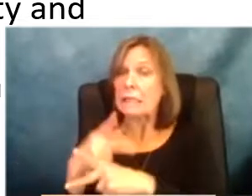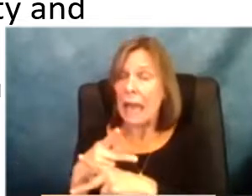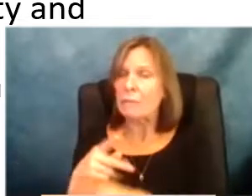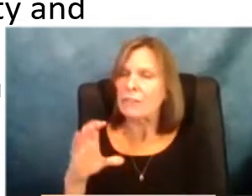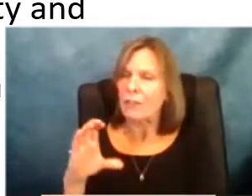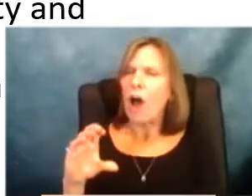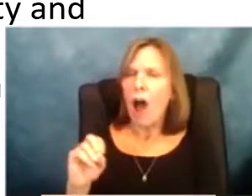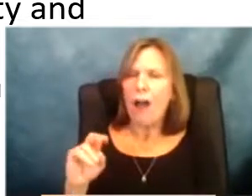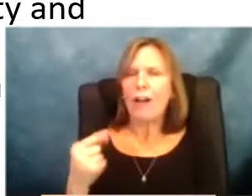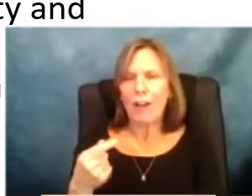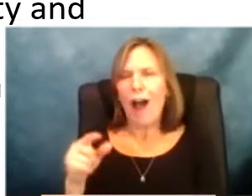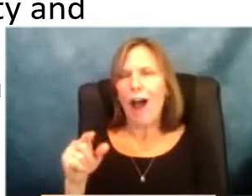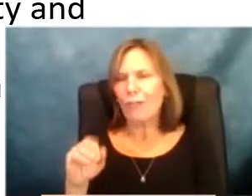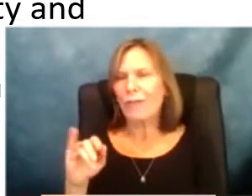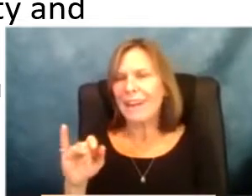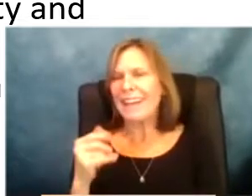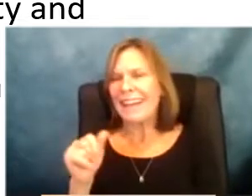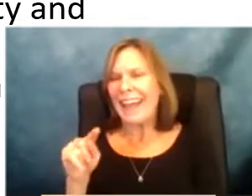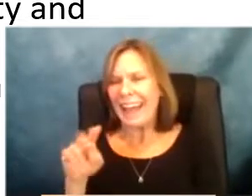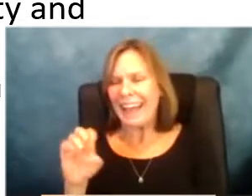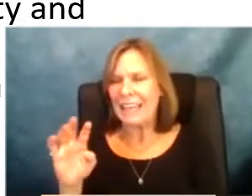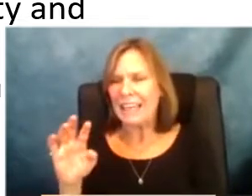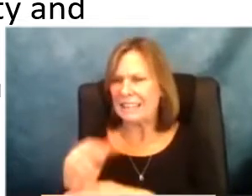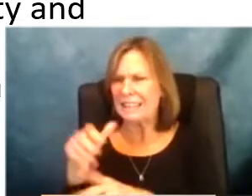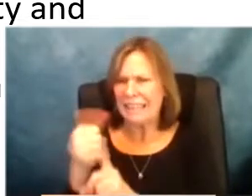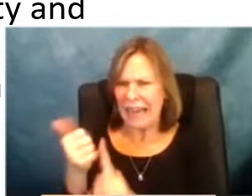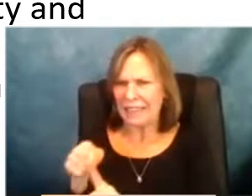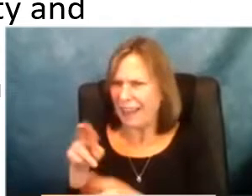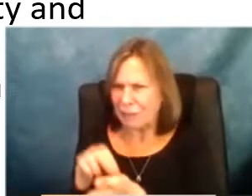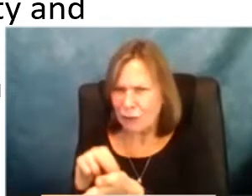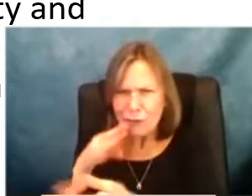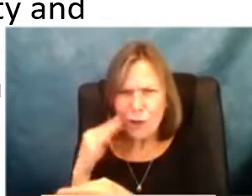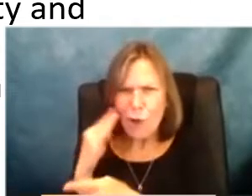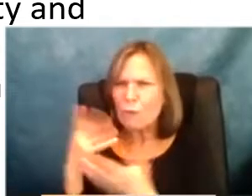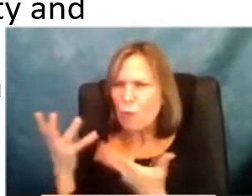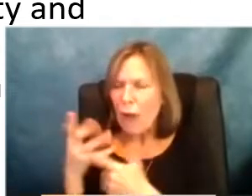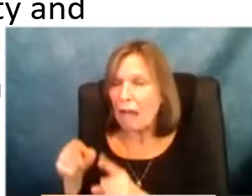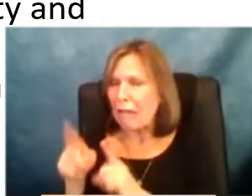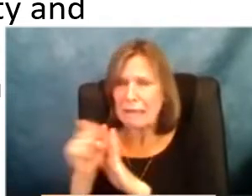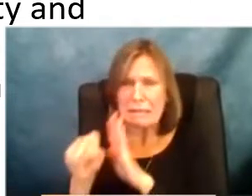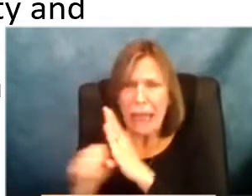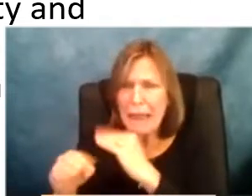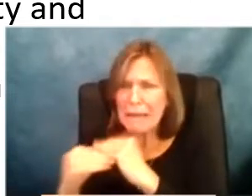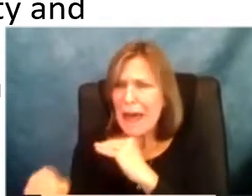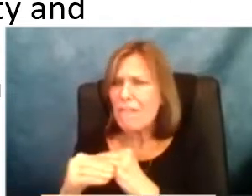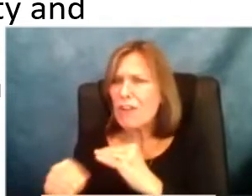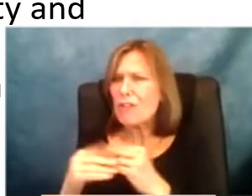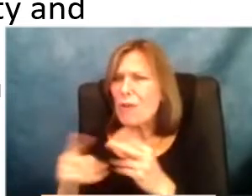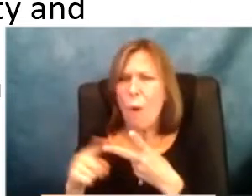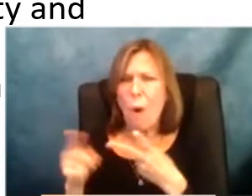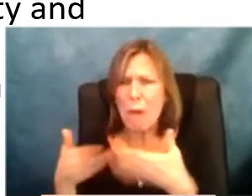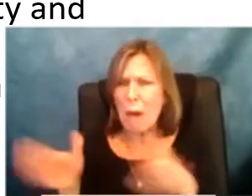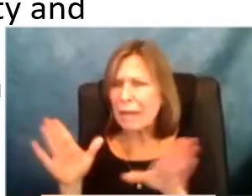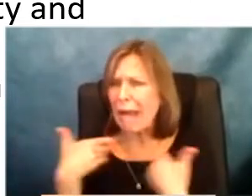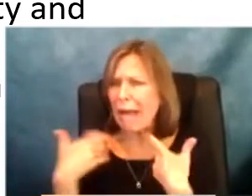being captured. And so what people notice is that their state level, like public health departments, if